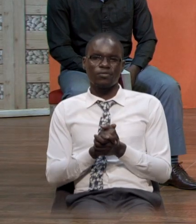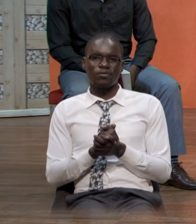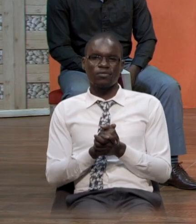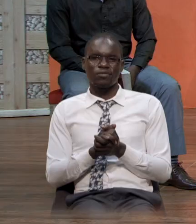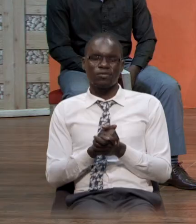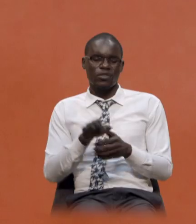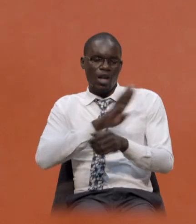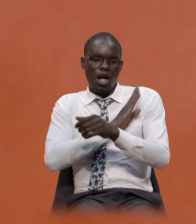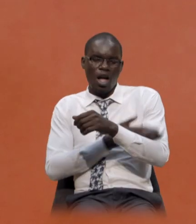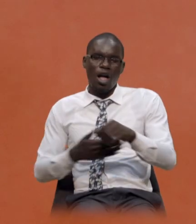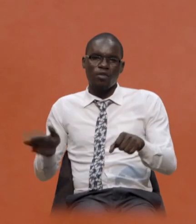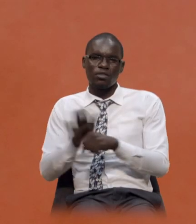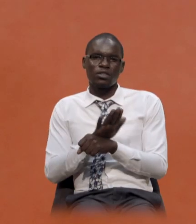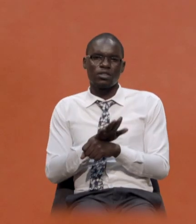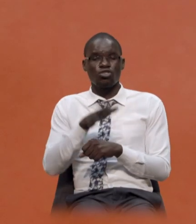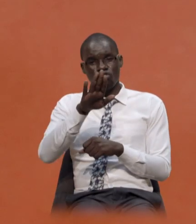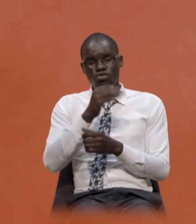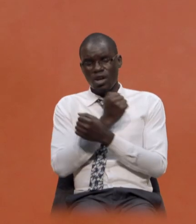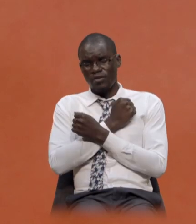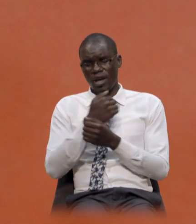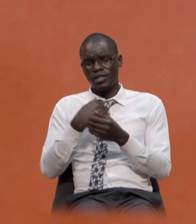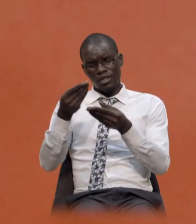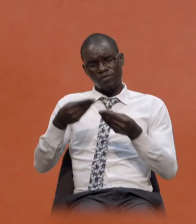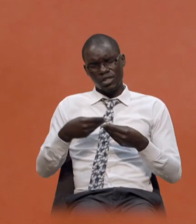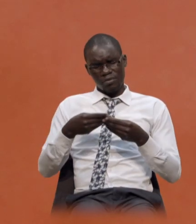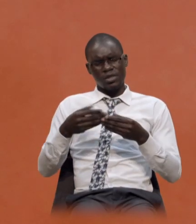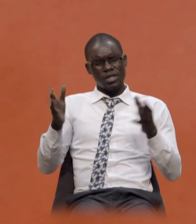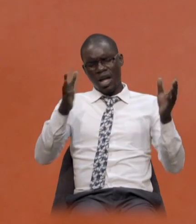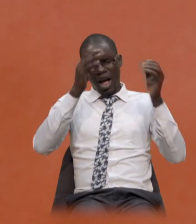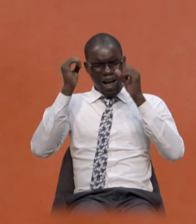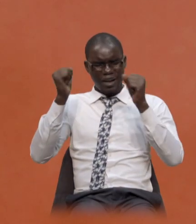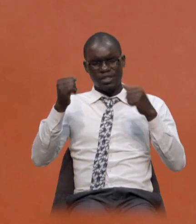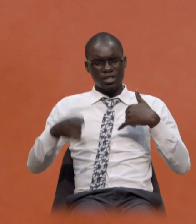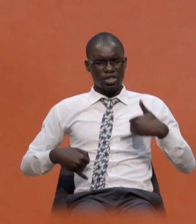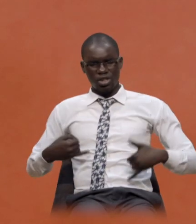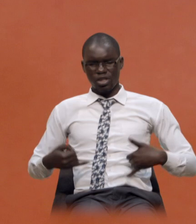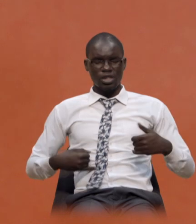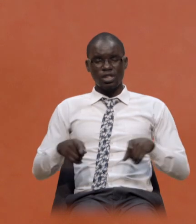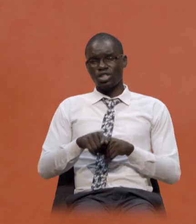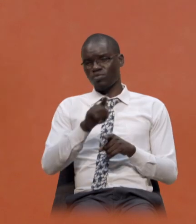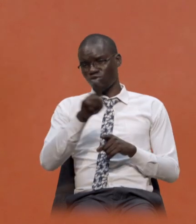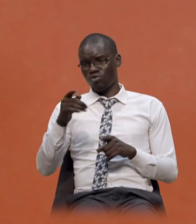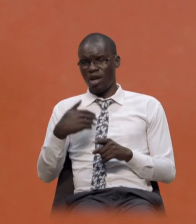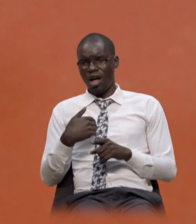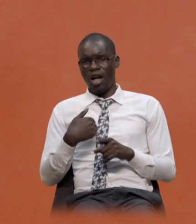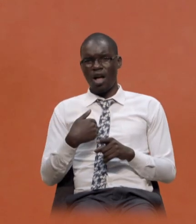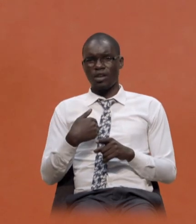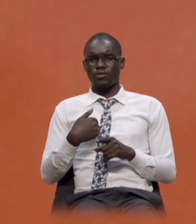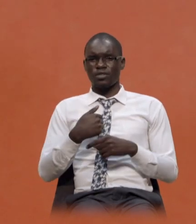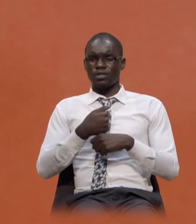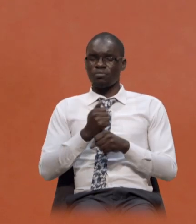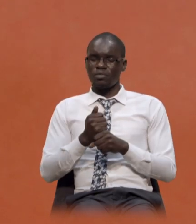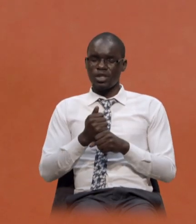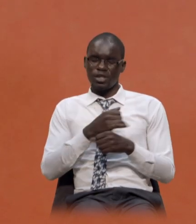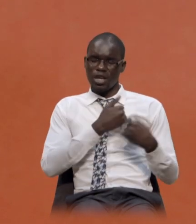This one is powerful. Your love has given me great joy and encouragement because you have refreshed the hearts of the Lord's